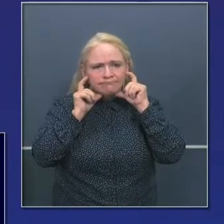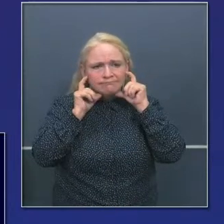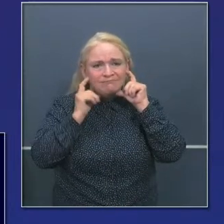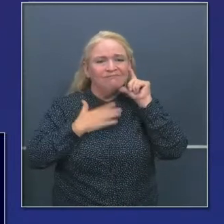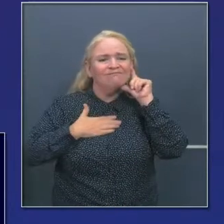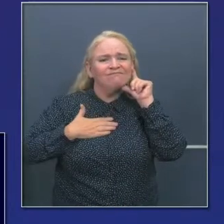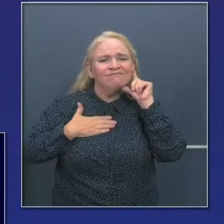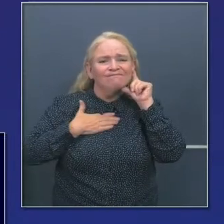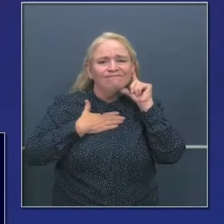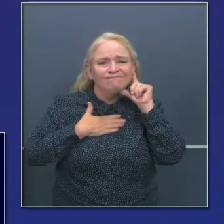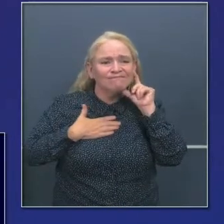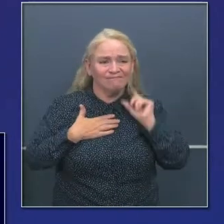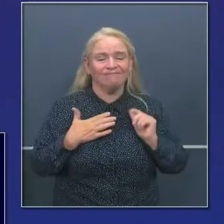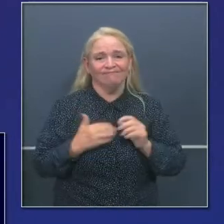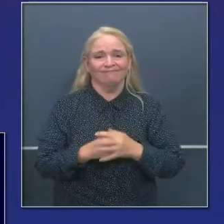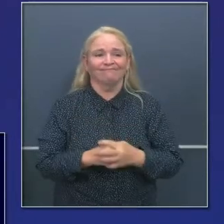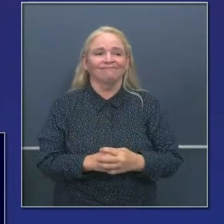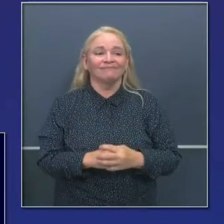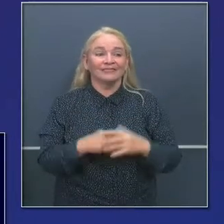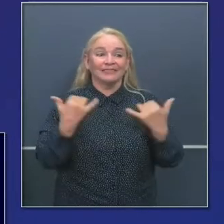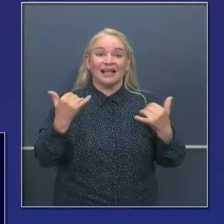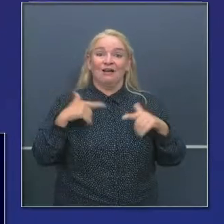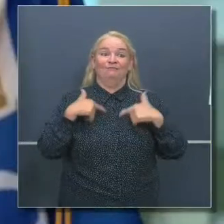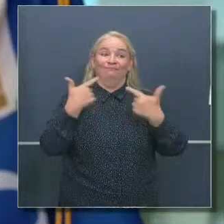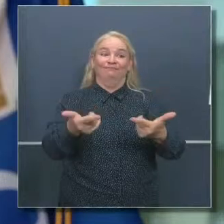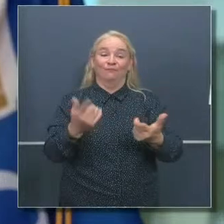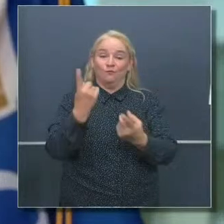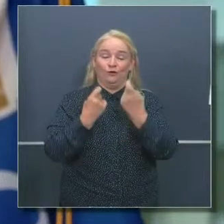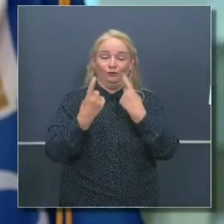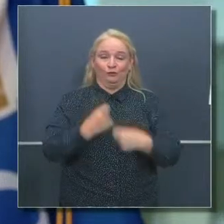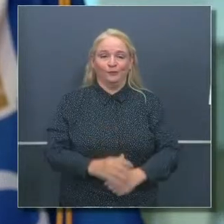always, we are here to answer any questions.